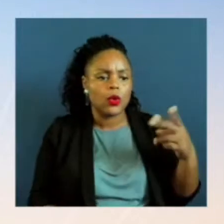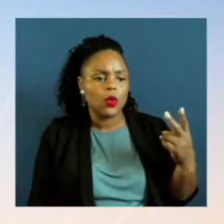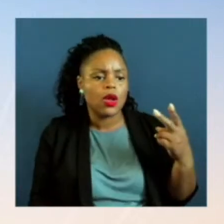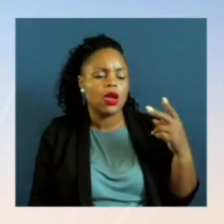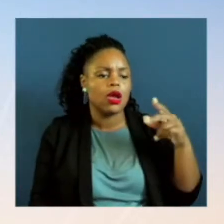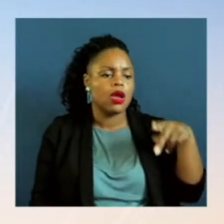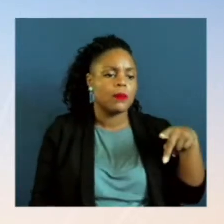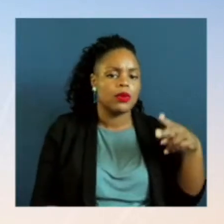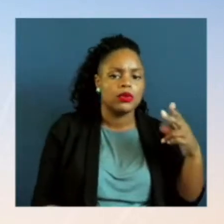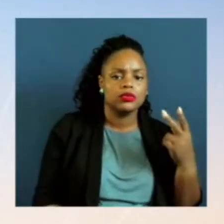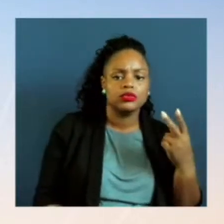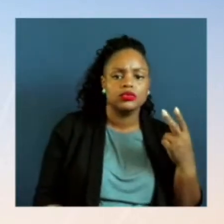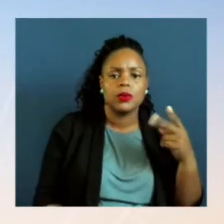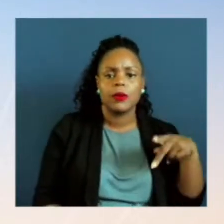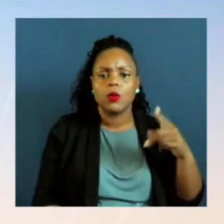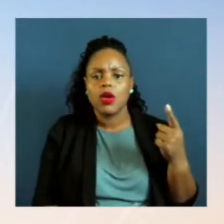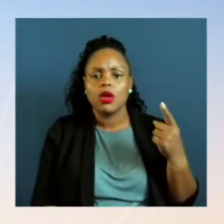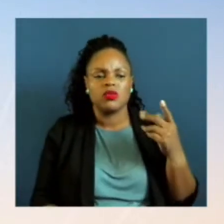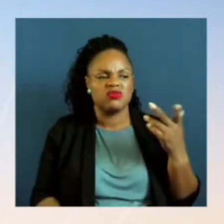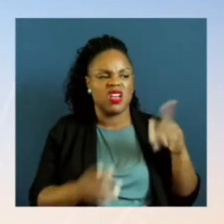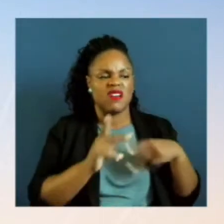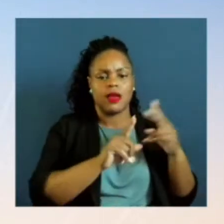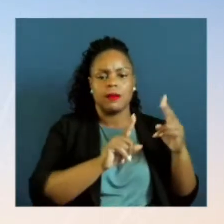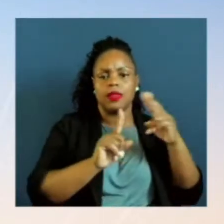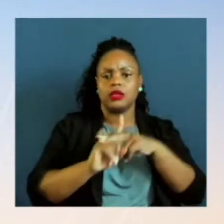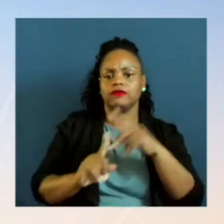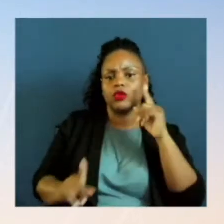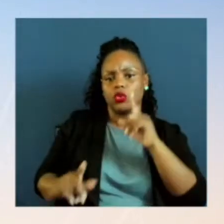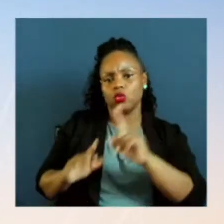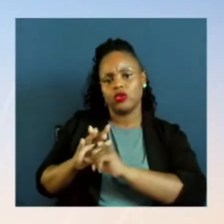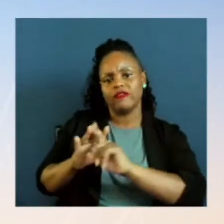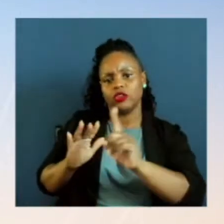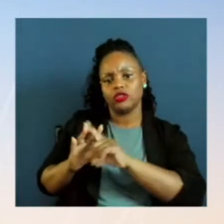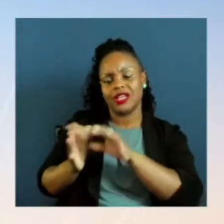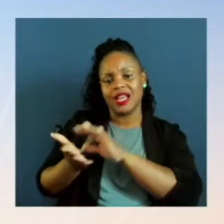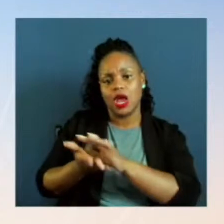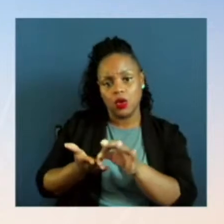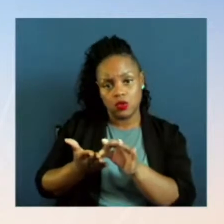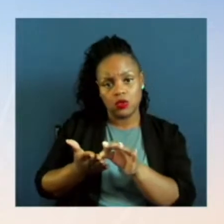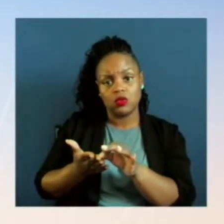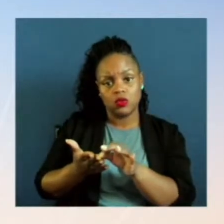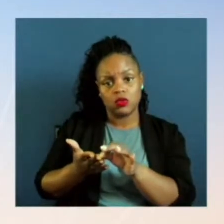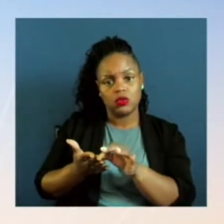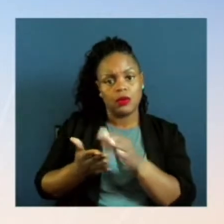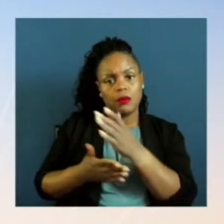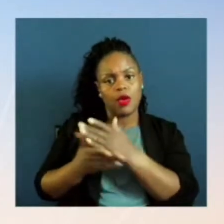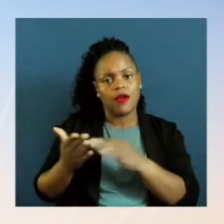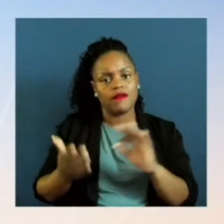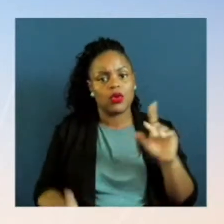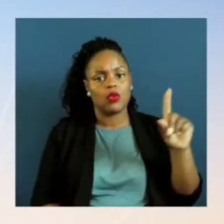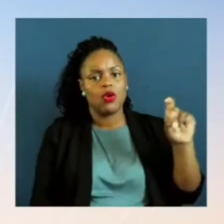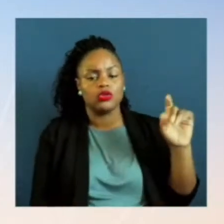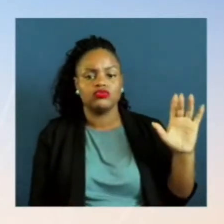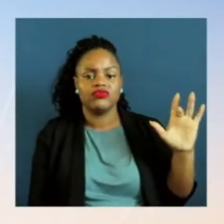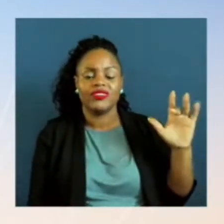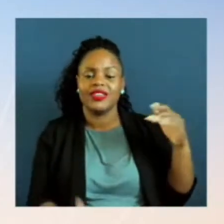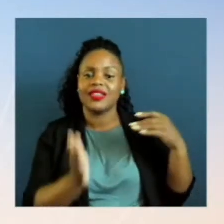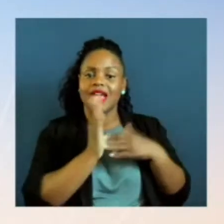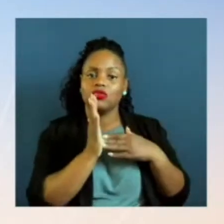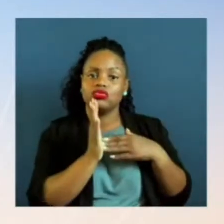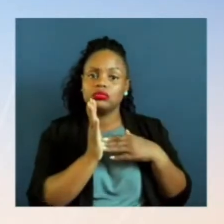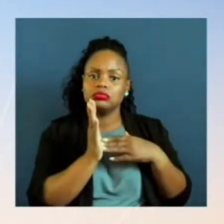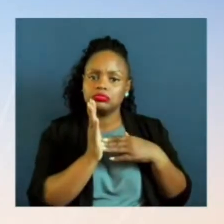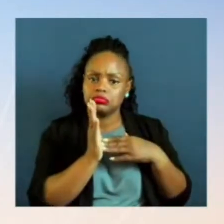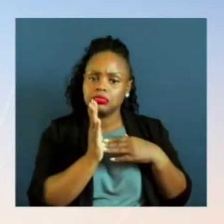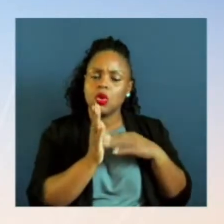applied to the refugee cap? Will they be part of the 125,000 that's been committed to, or in addition? These are all